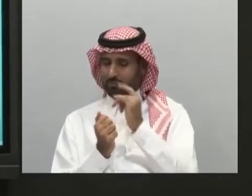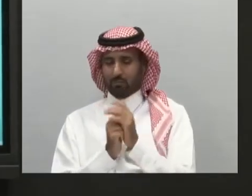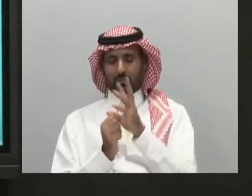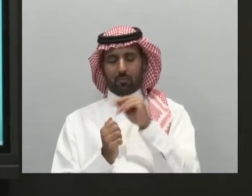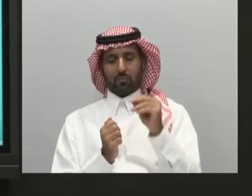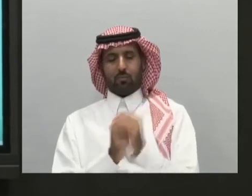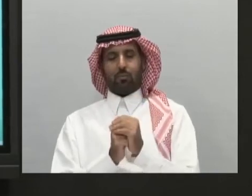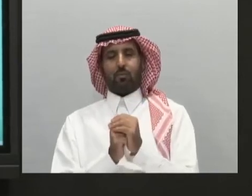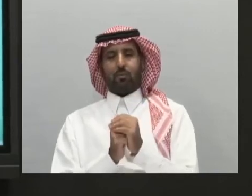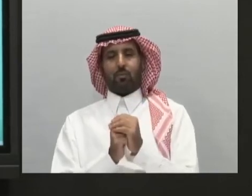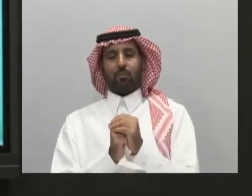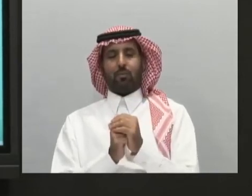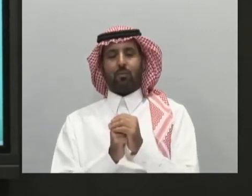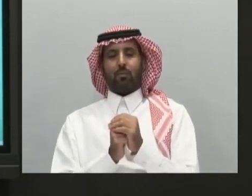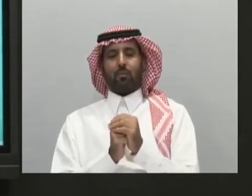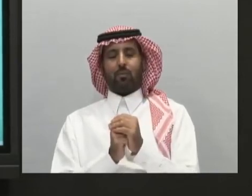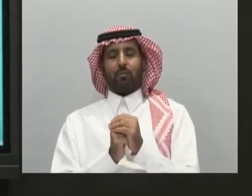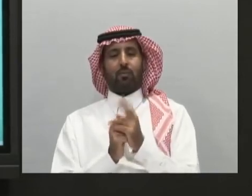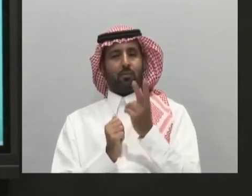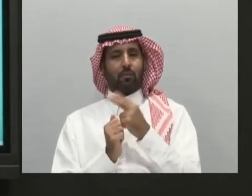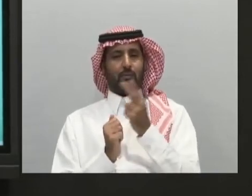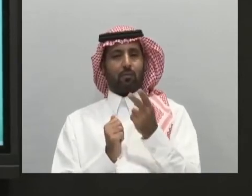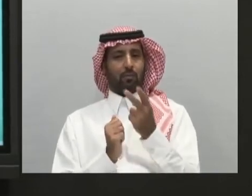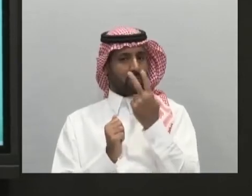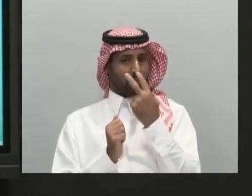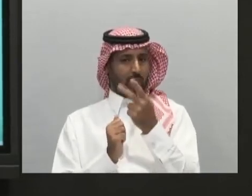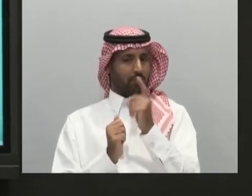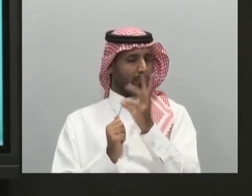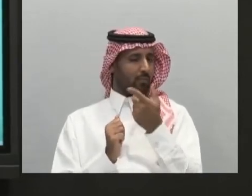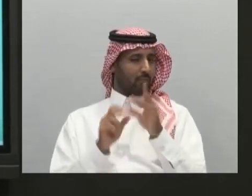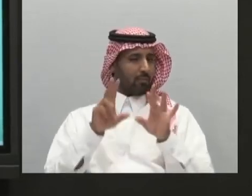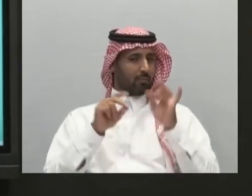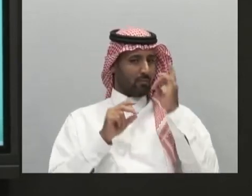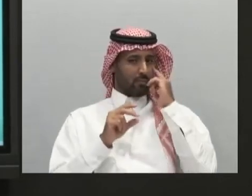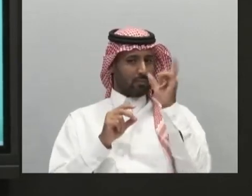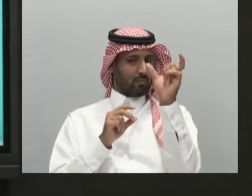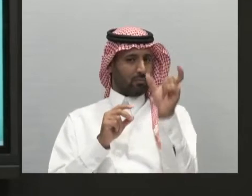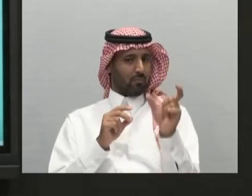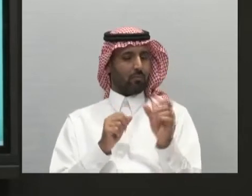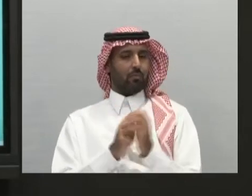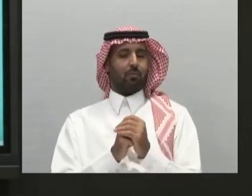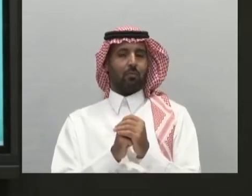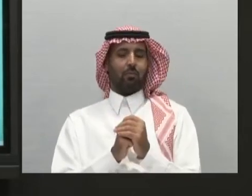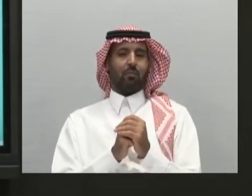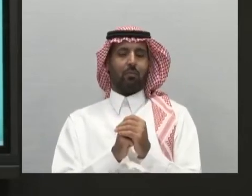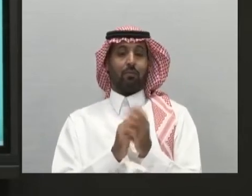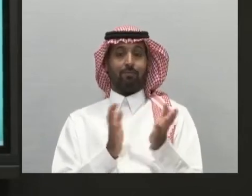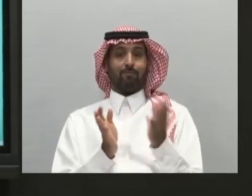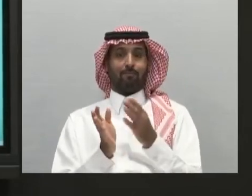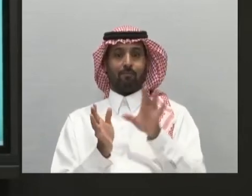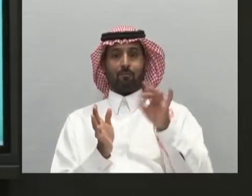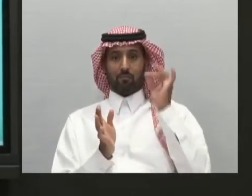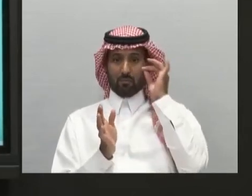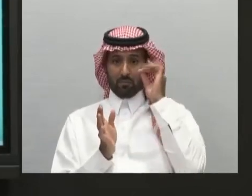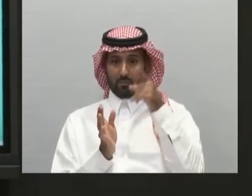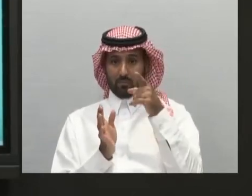dafi. Okay? And now let's find some of the words that, let's find out some of the